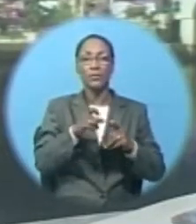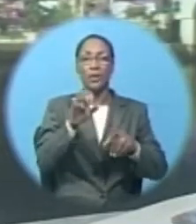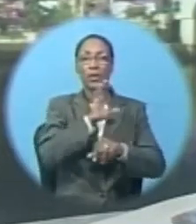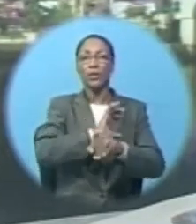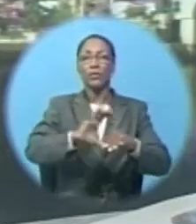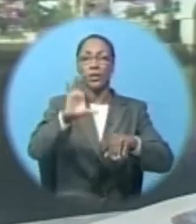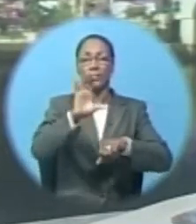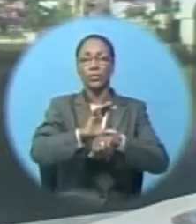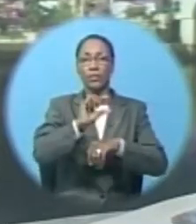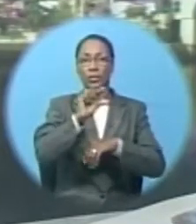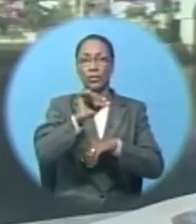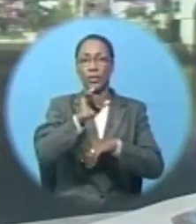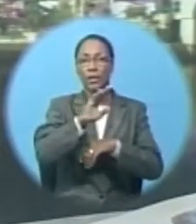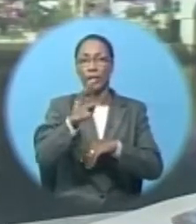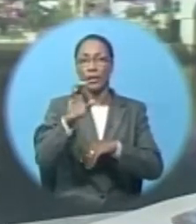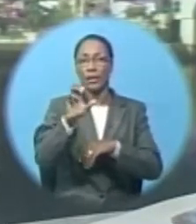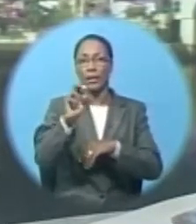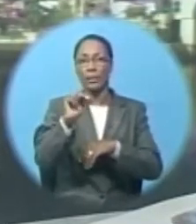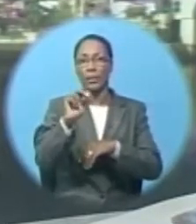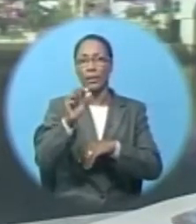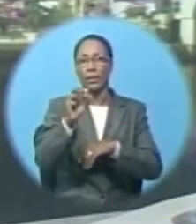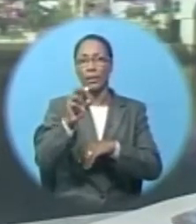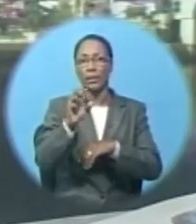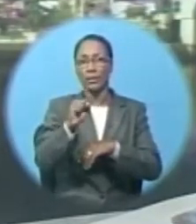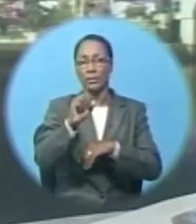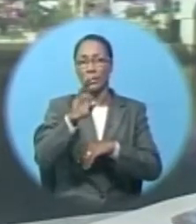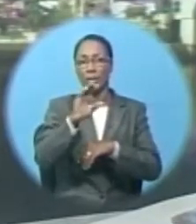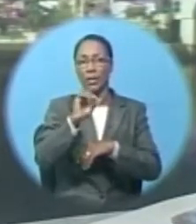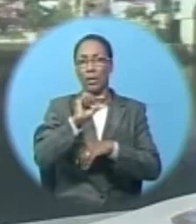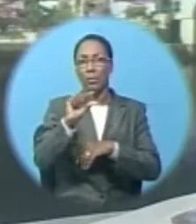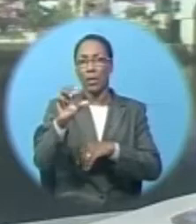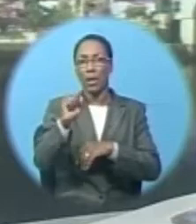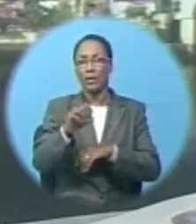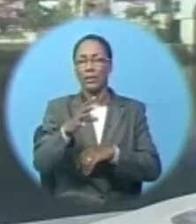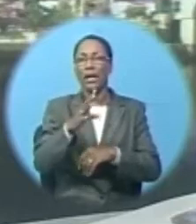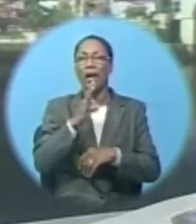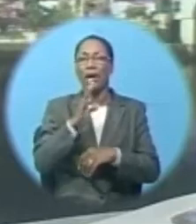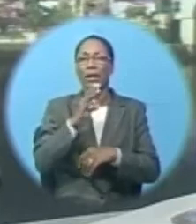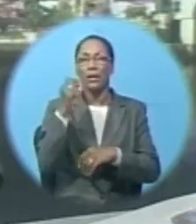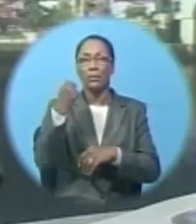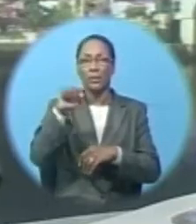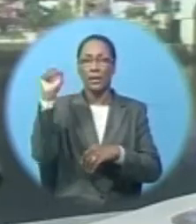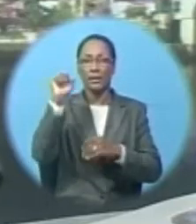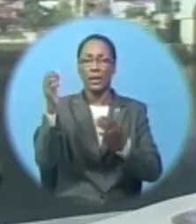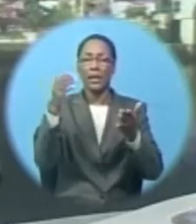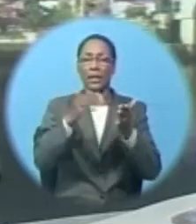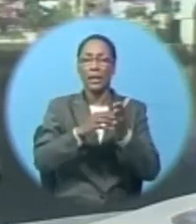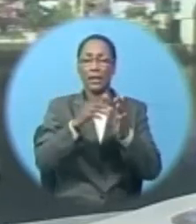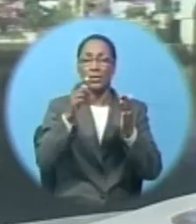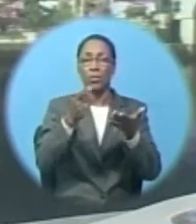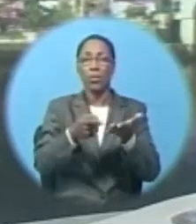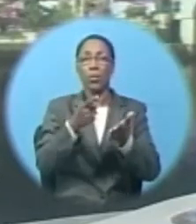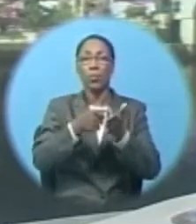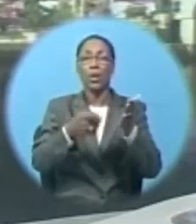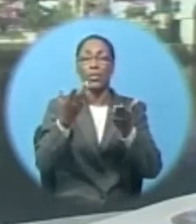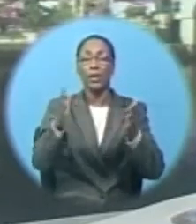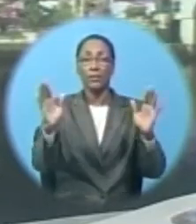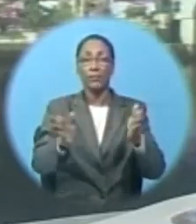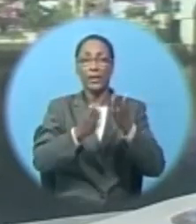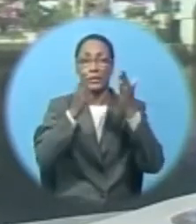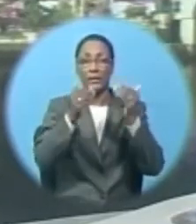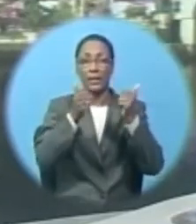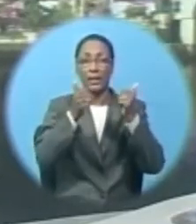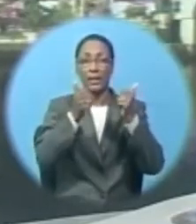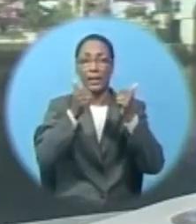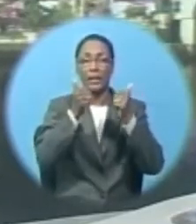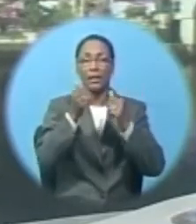Farmers from the Gibbons Boggs area are once again speaking out against the conditions they are facing. Those whose lands have been contaminated